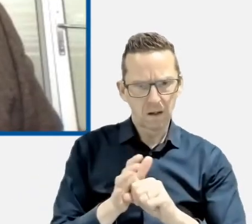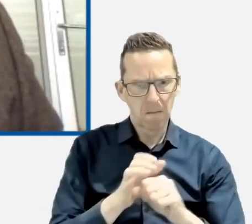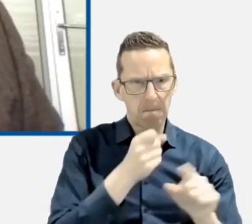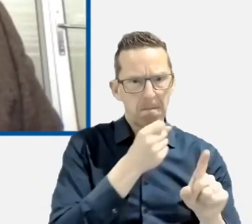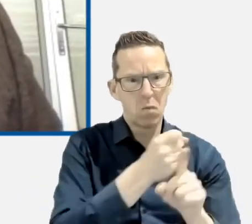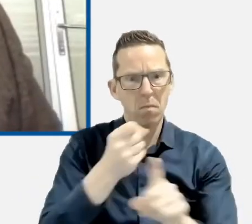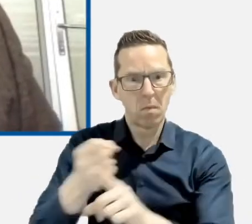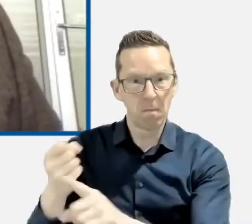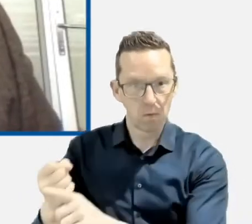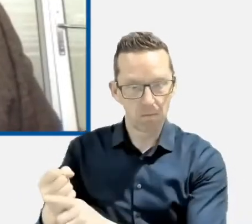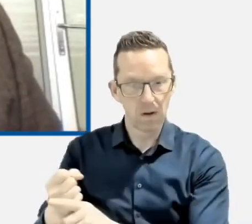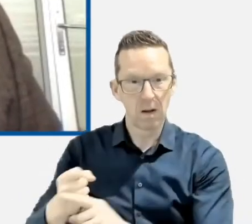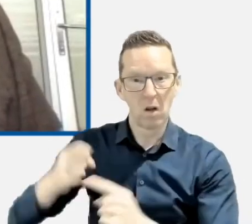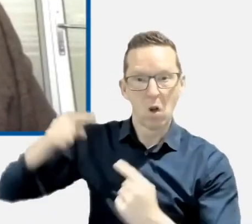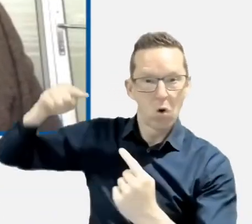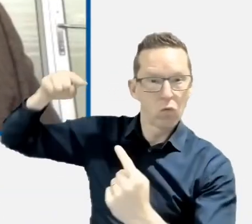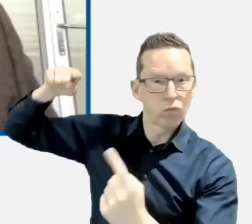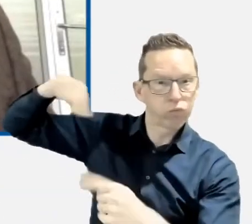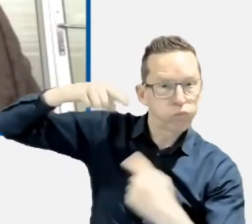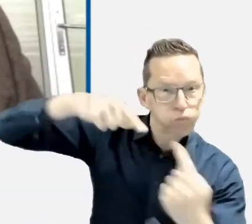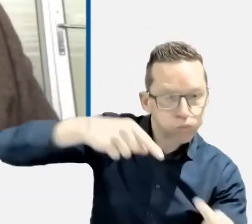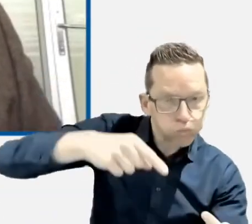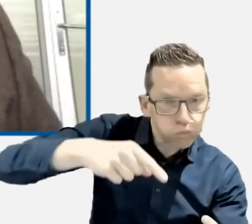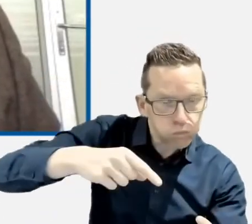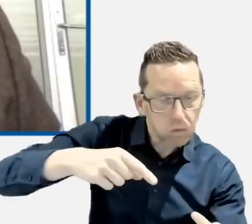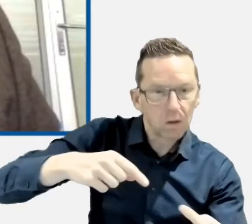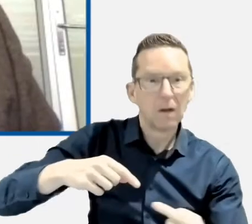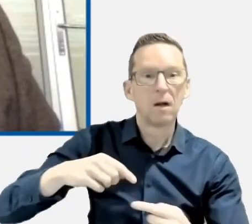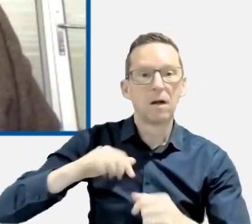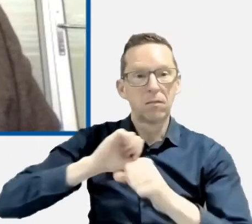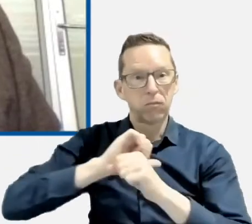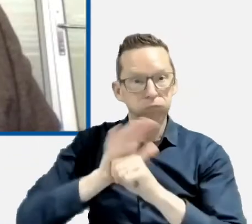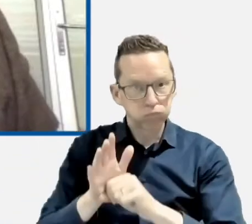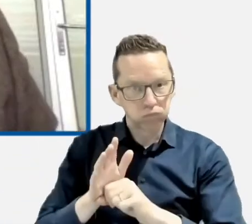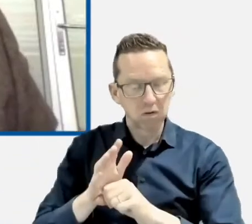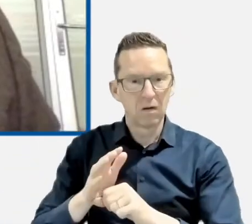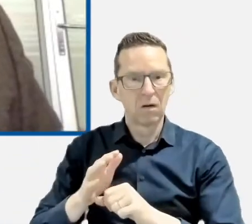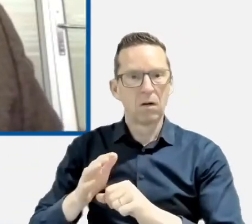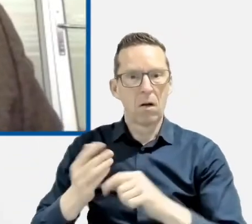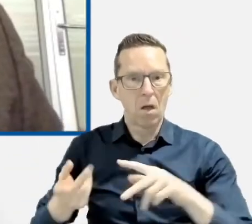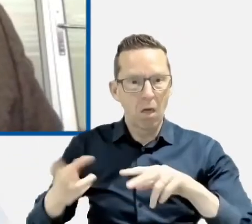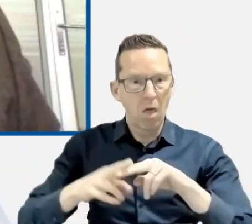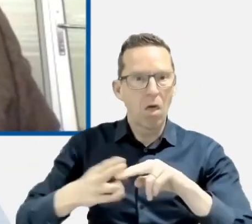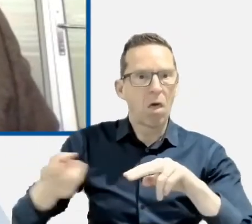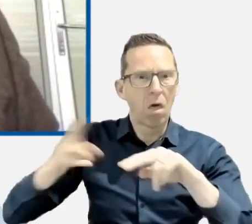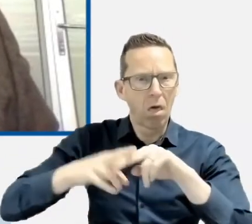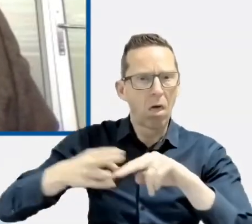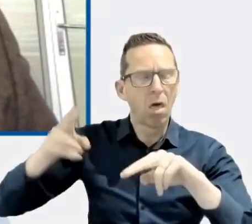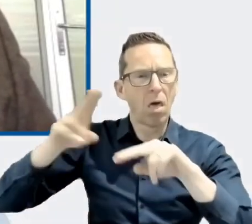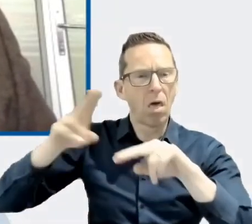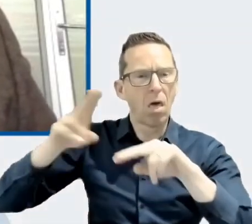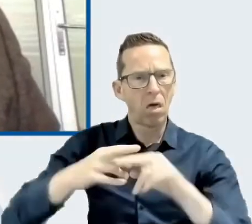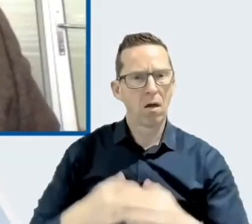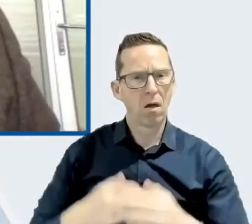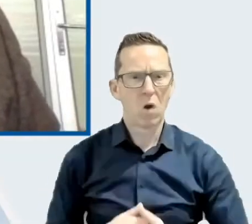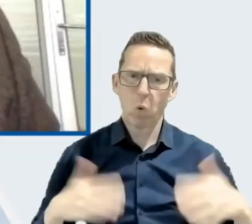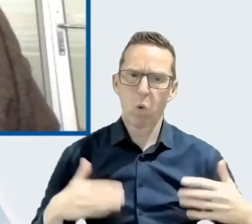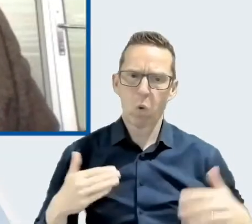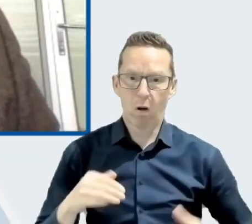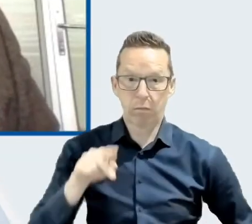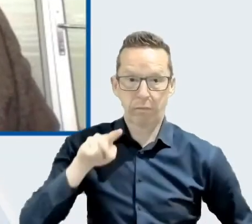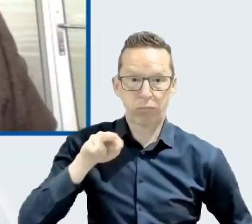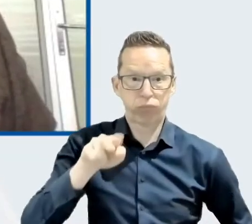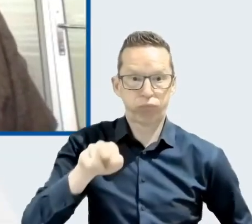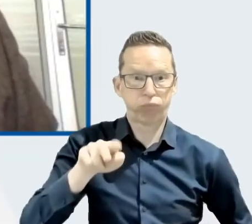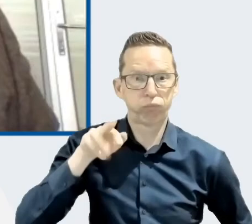as well as a tropical cyclone Kenneth, which had some devastating impacts in the country while we did not